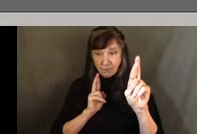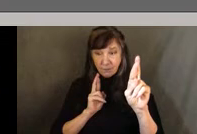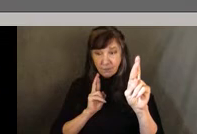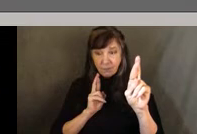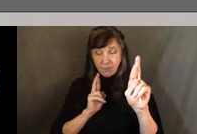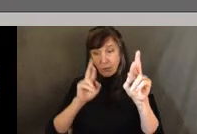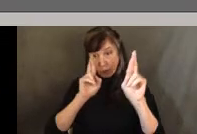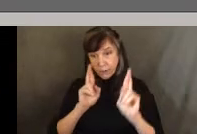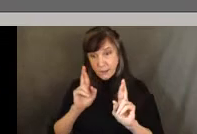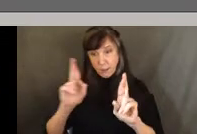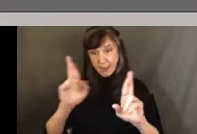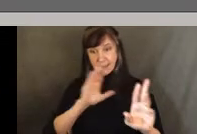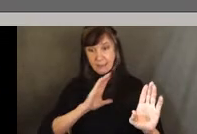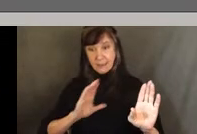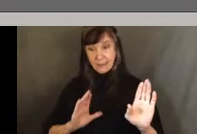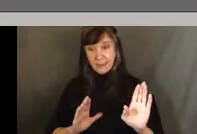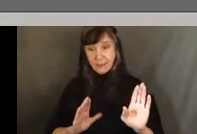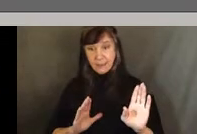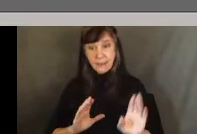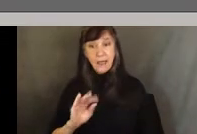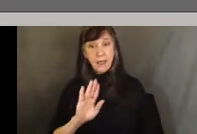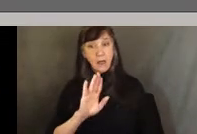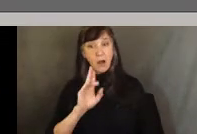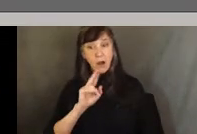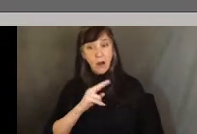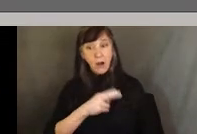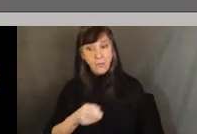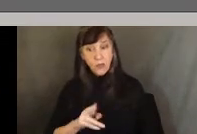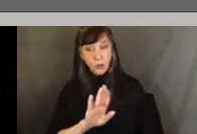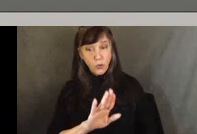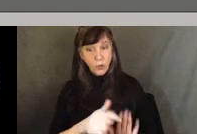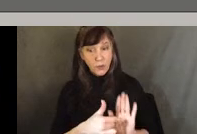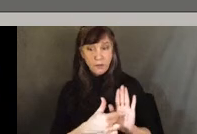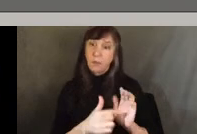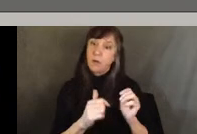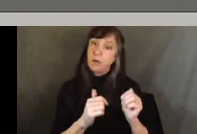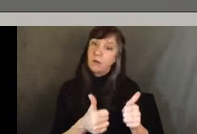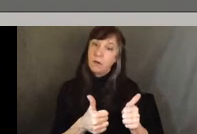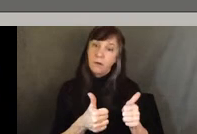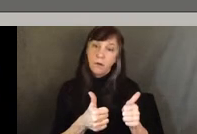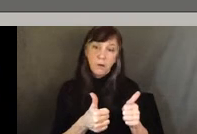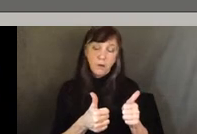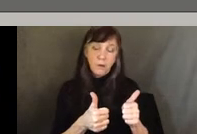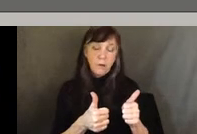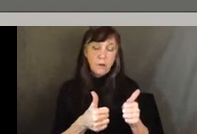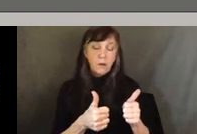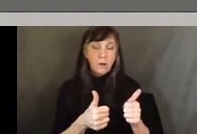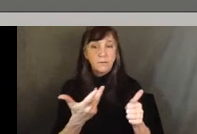citizens. And I think Harvey's example is a great example of that.